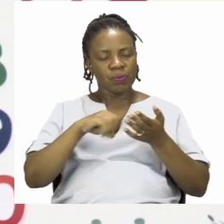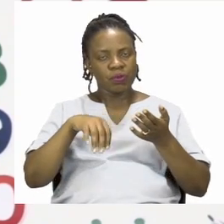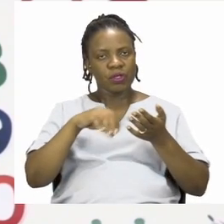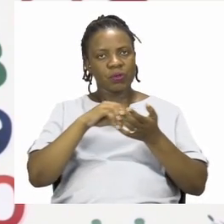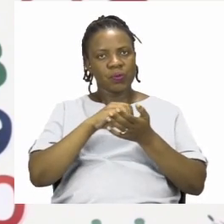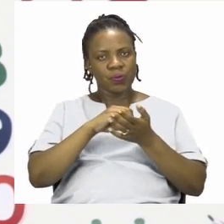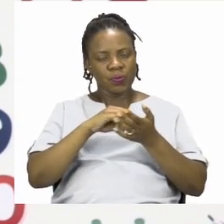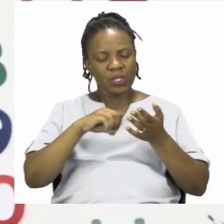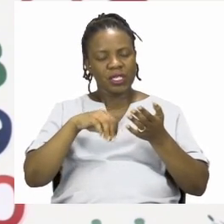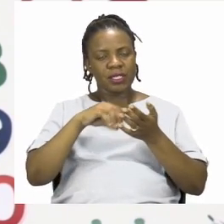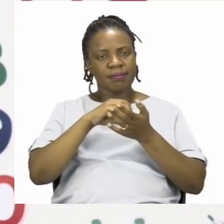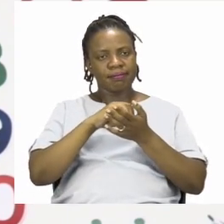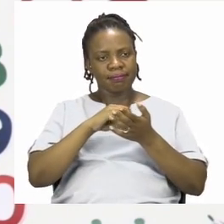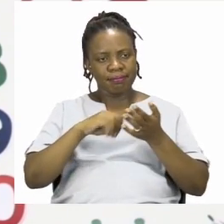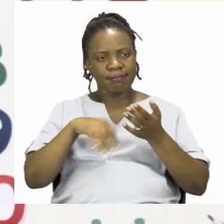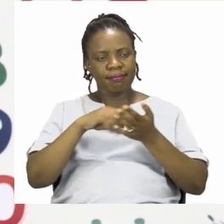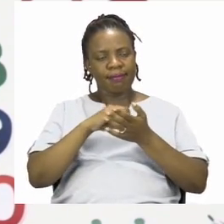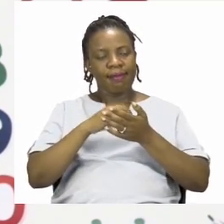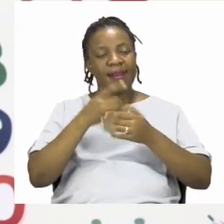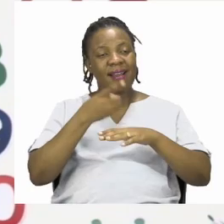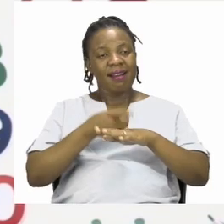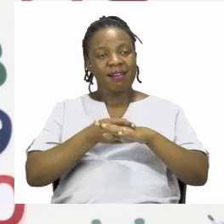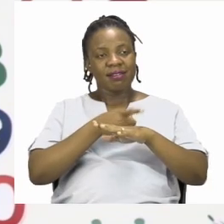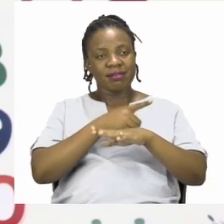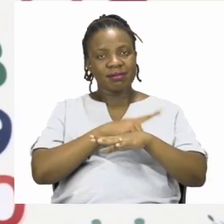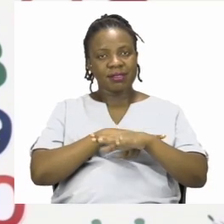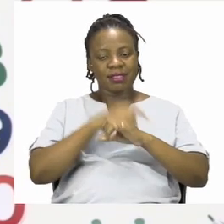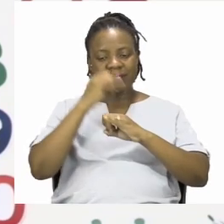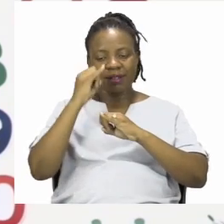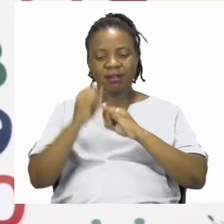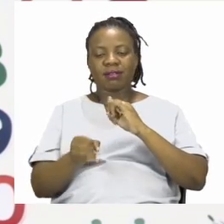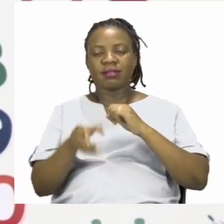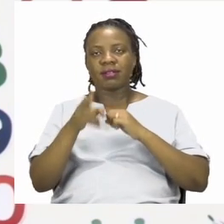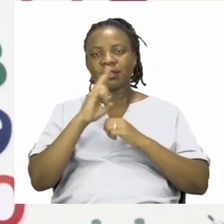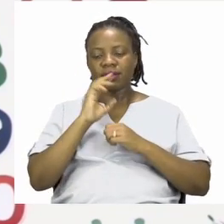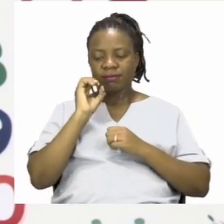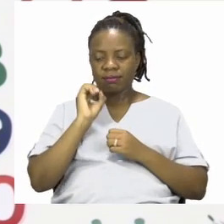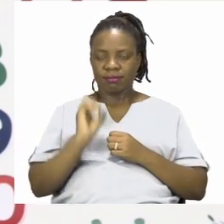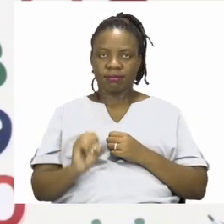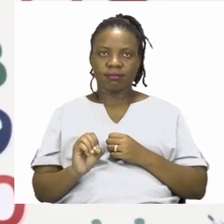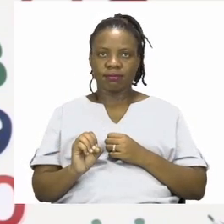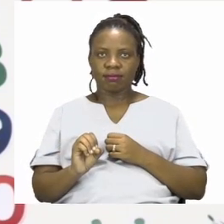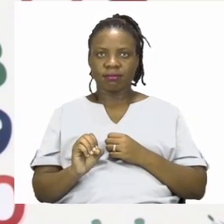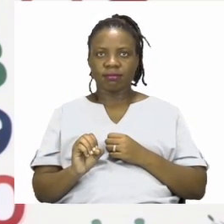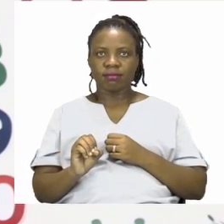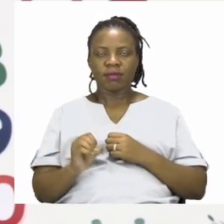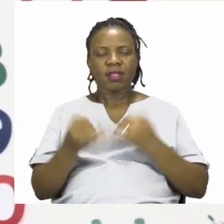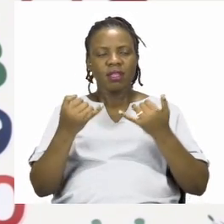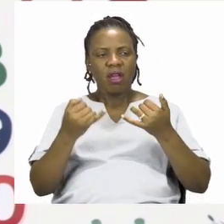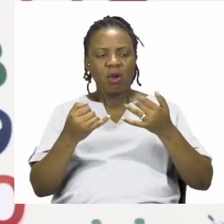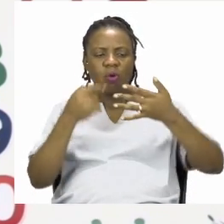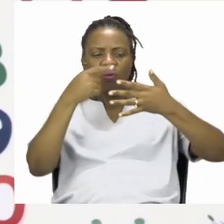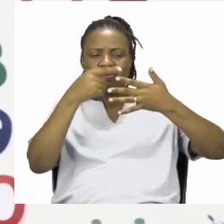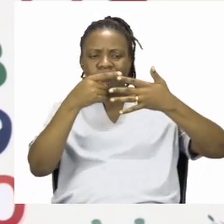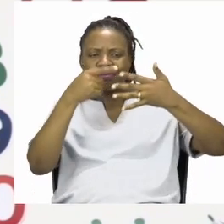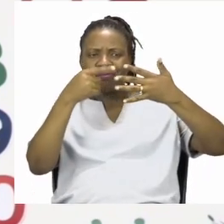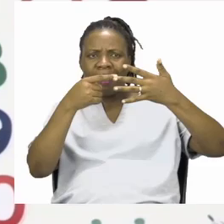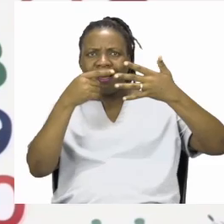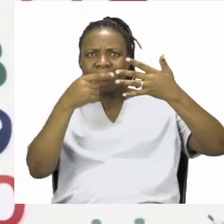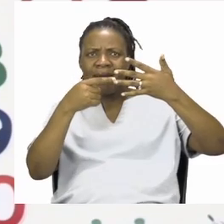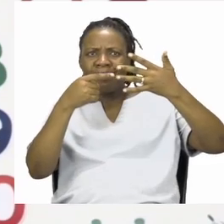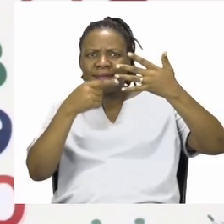way until you get 0. And then we go ahead and we count how